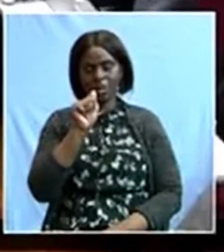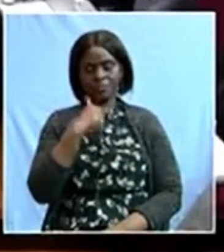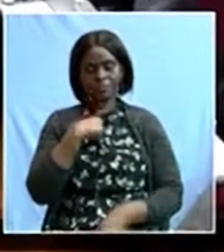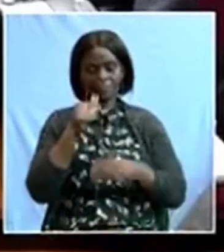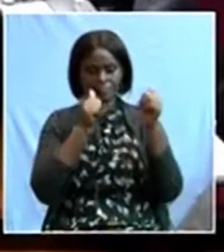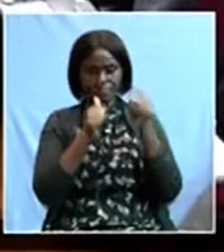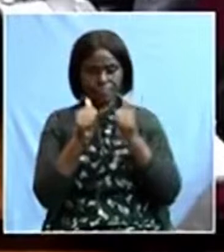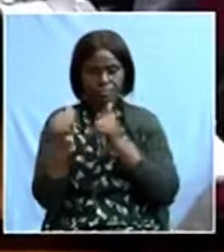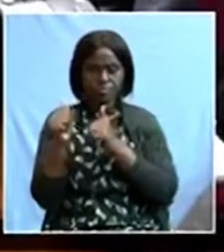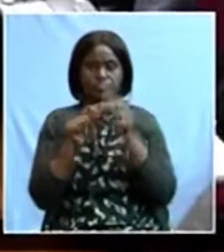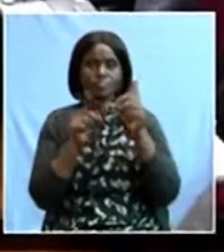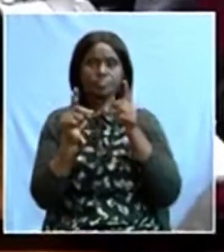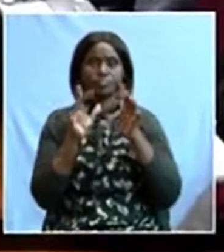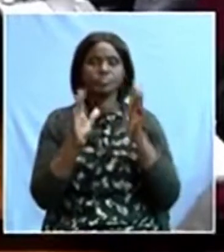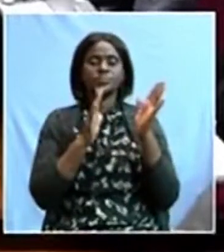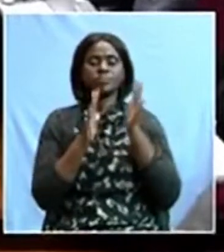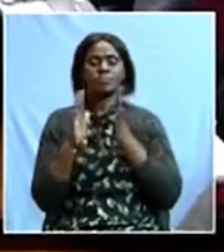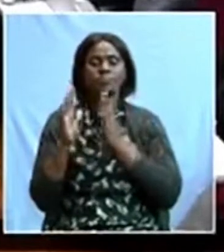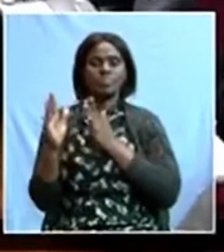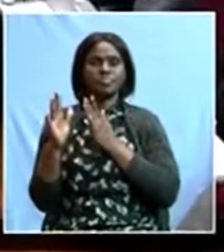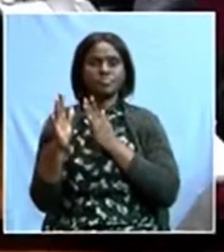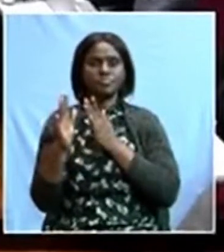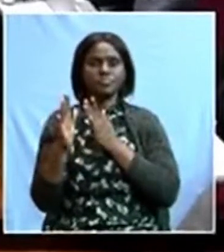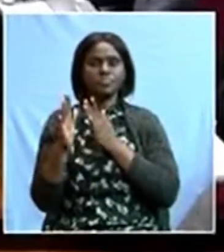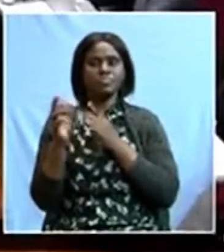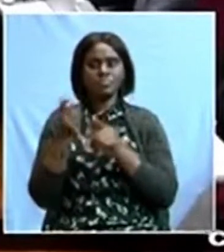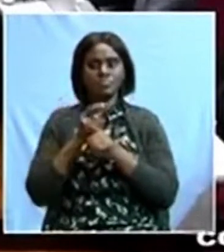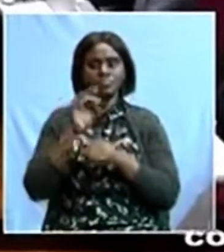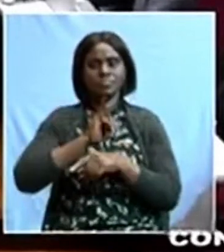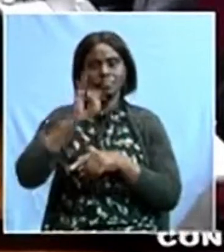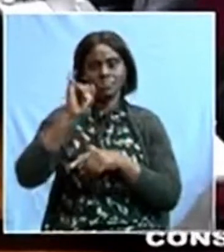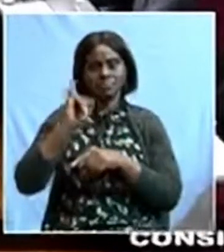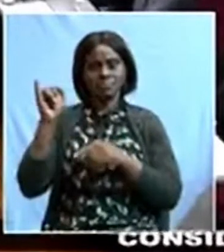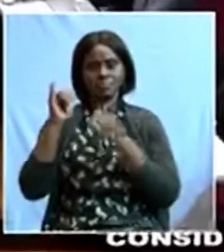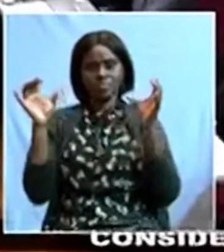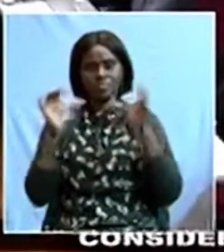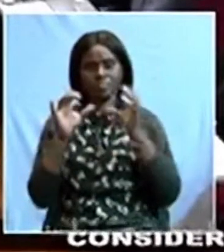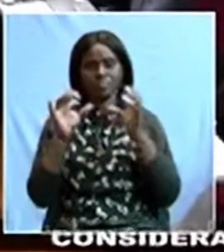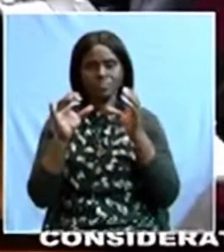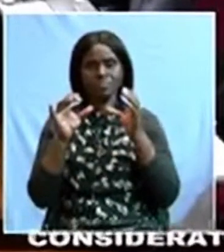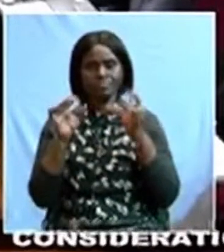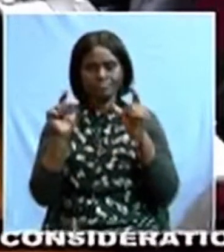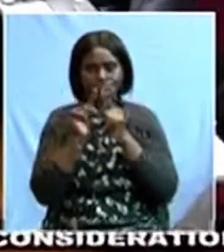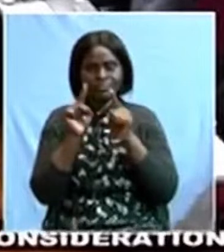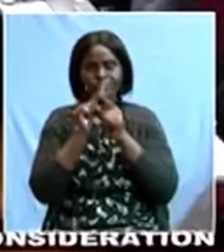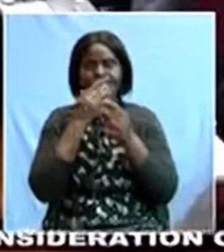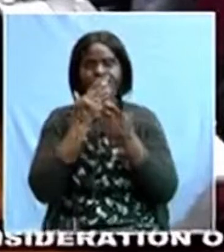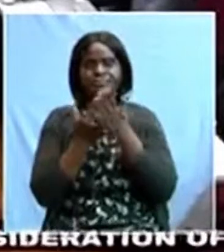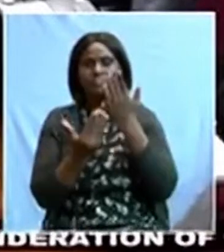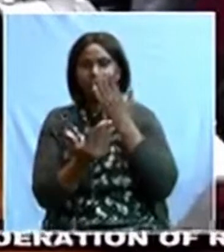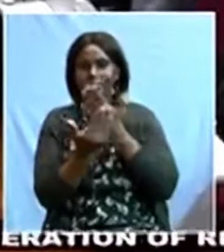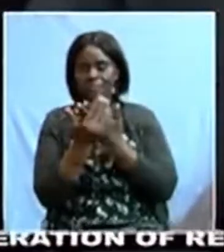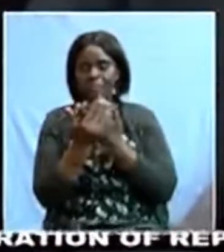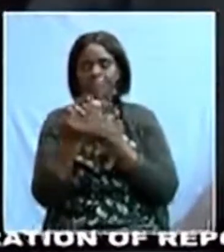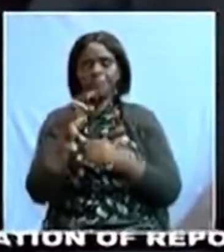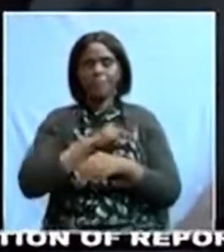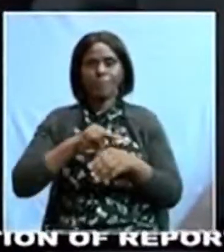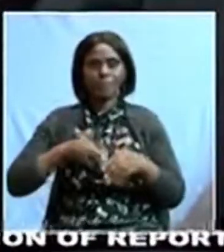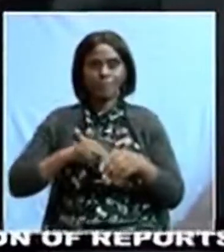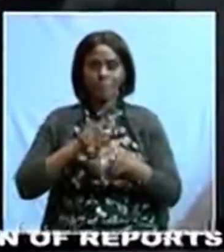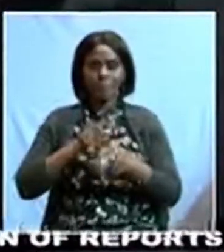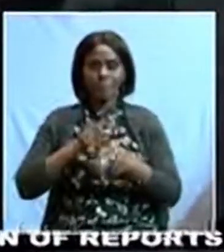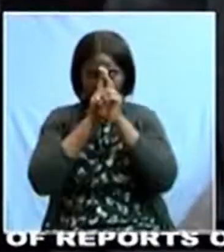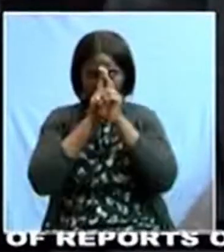Acting Director Planning from Itezhi Town Council. and good morning, members of the